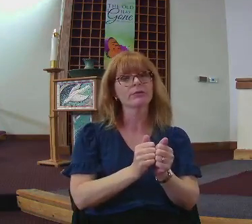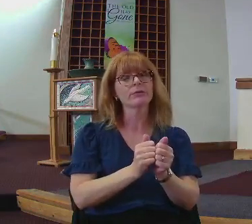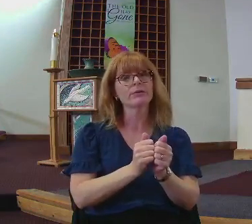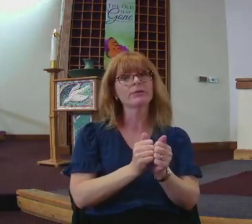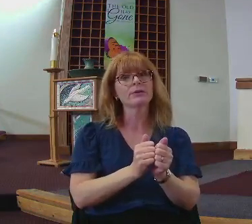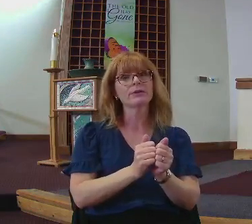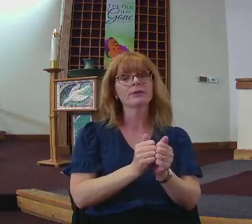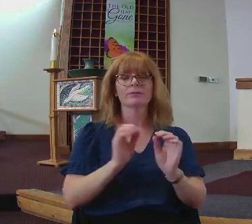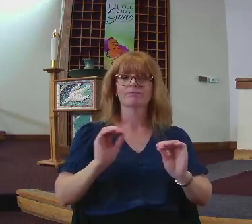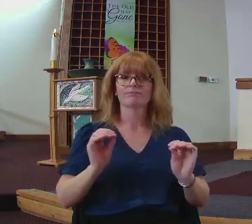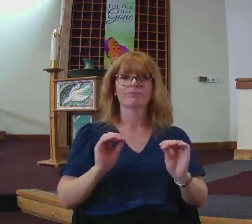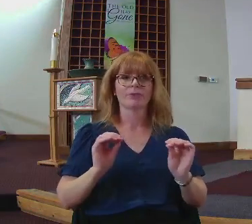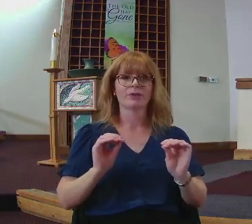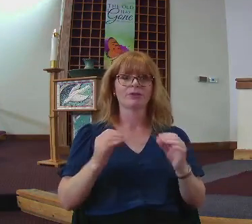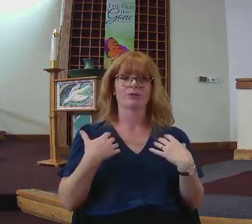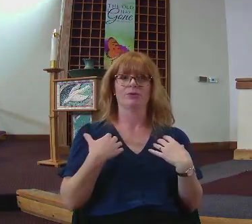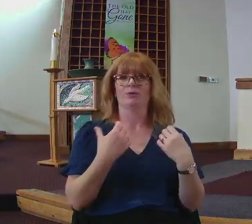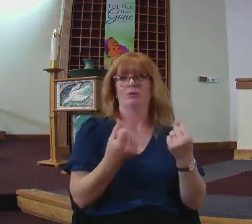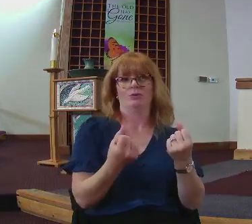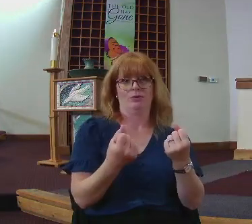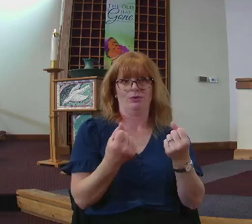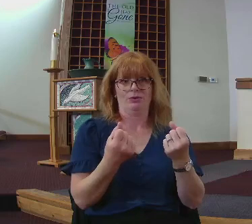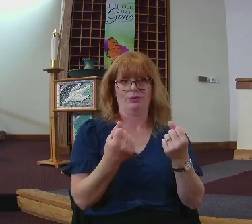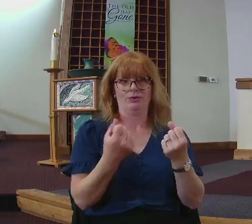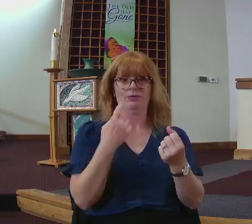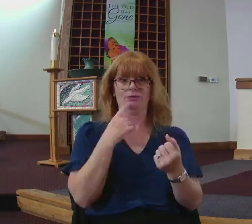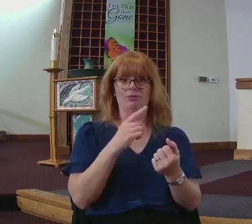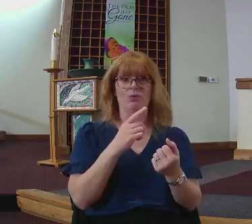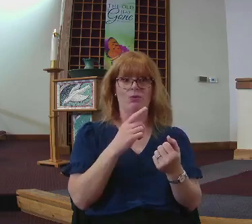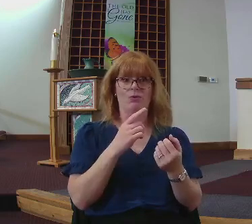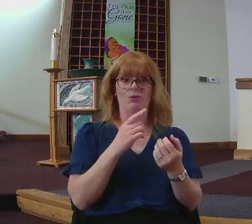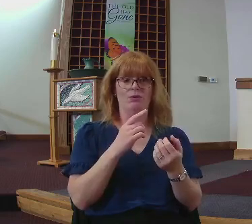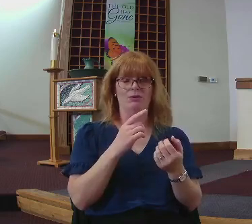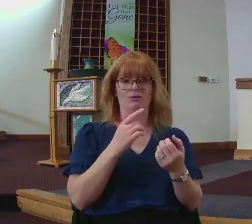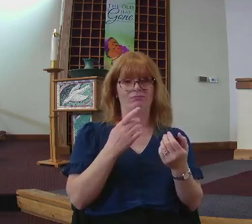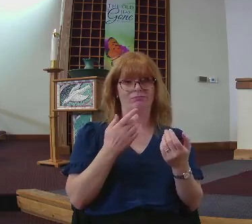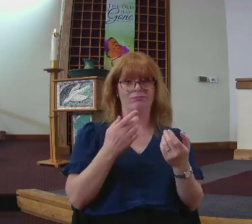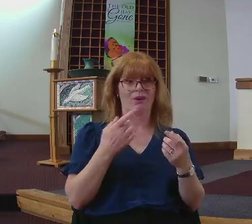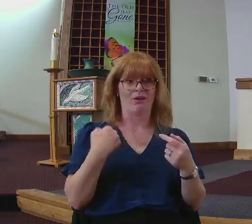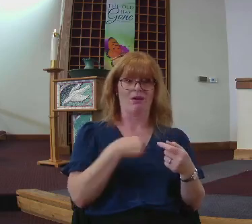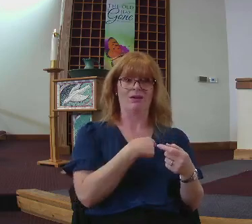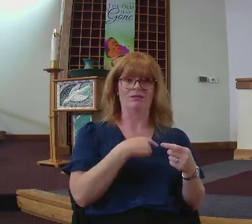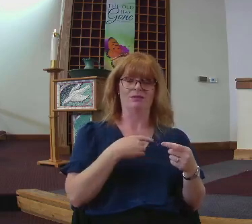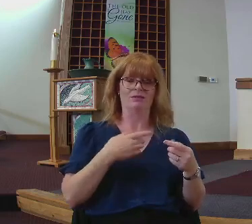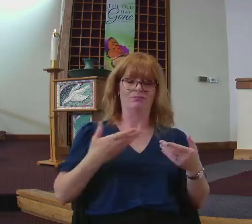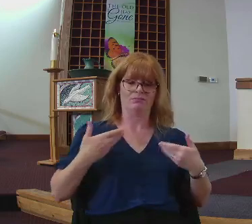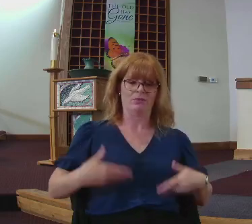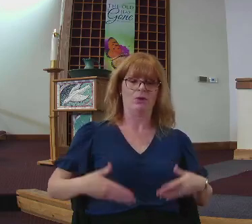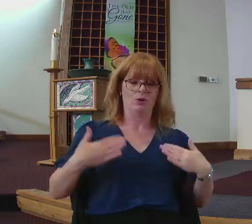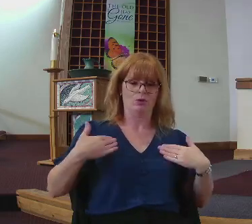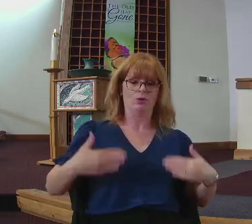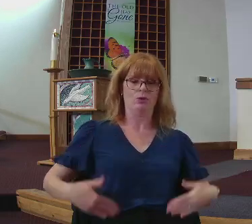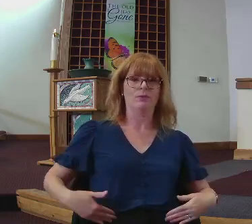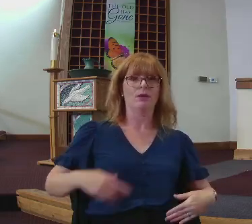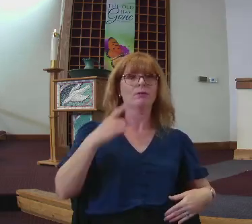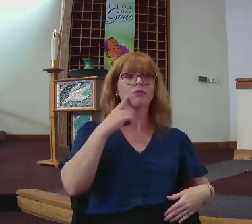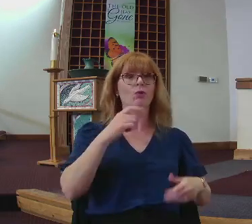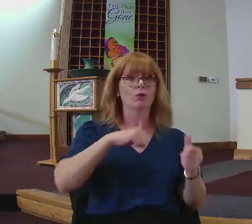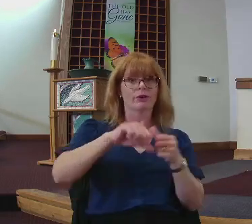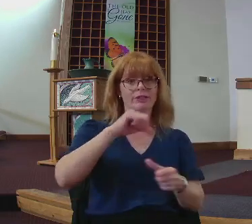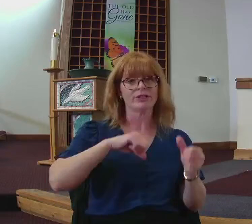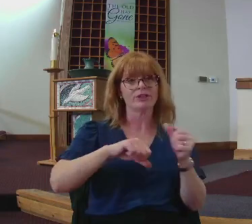There is no cure for being human, but for each other, we are all